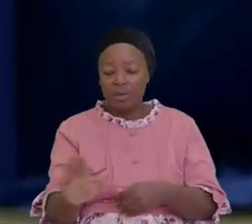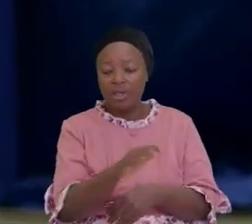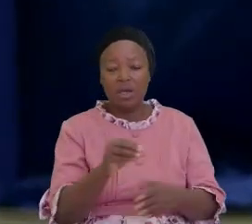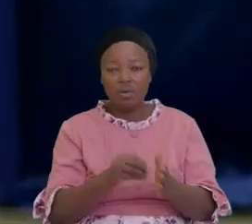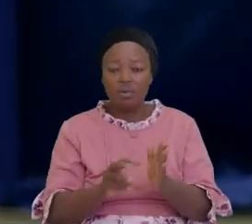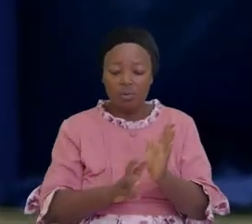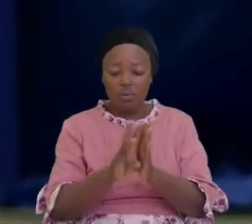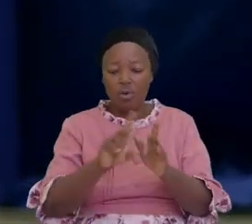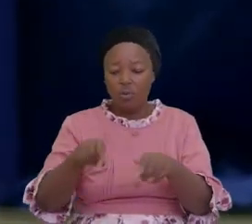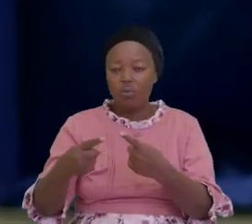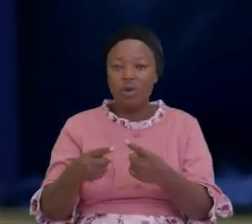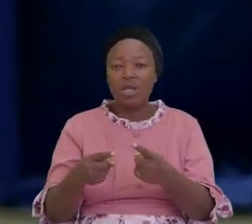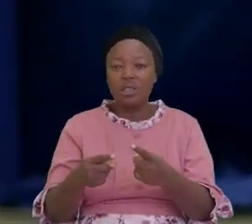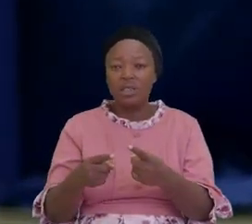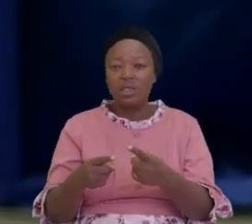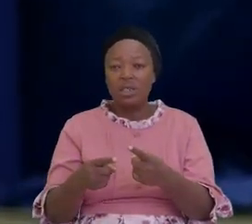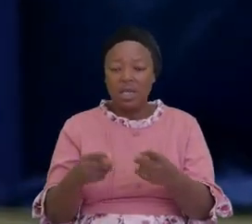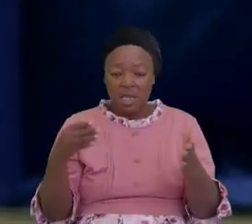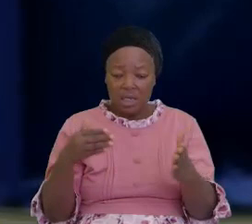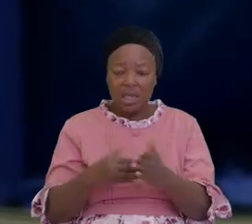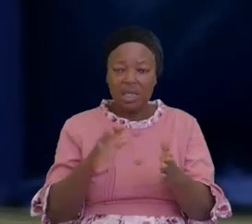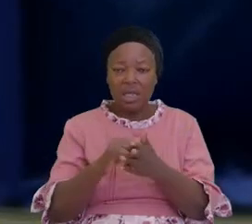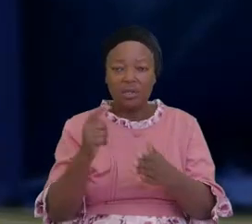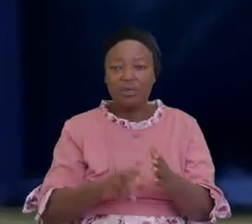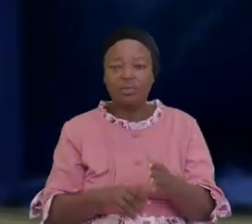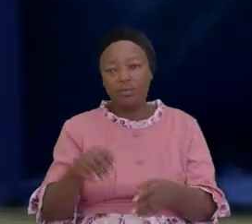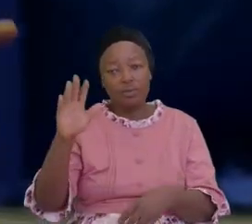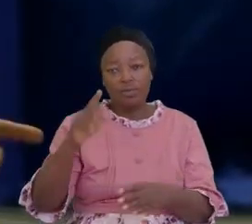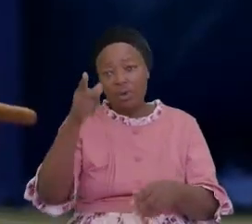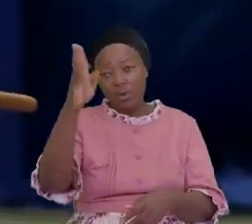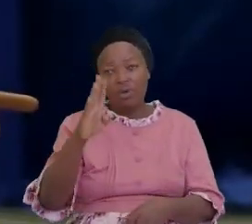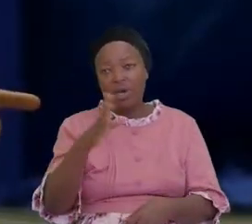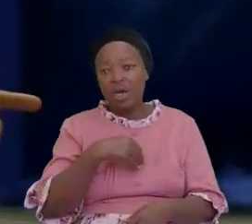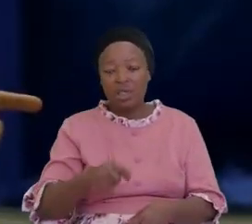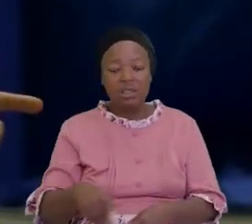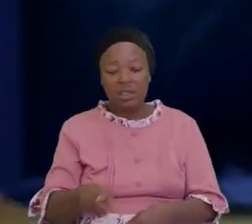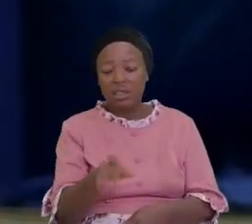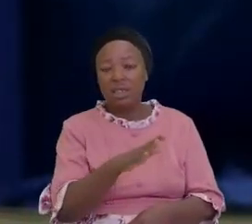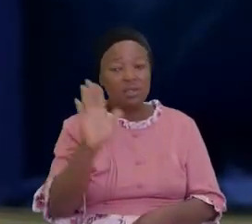and they stubbornly continued in their self-will.